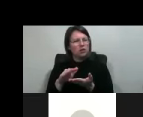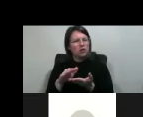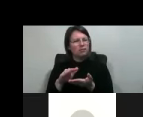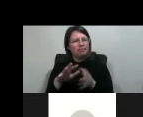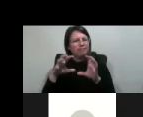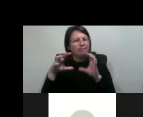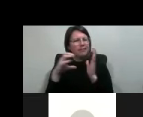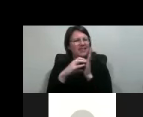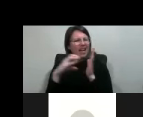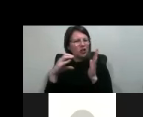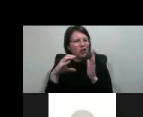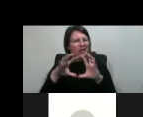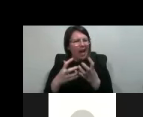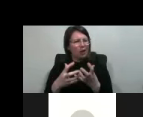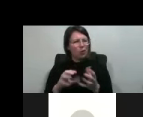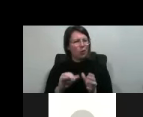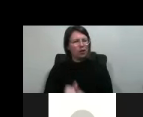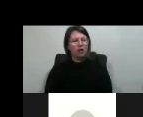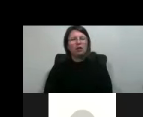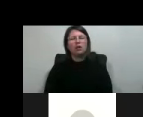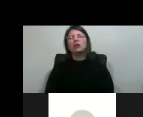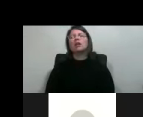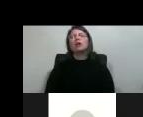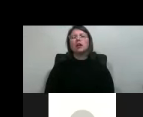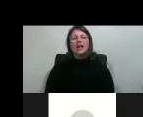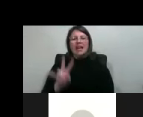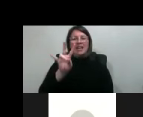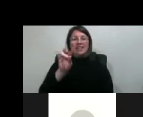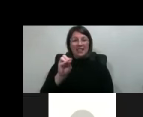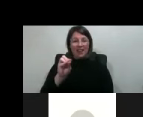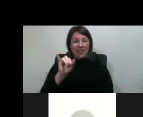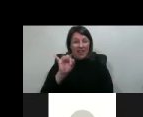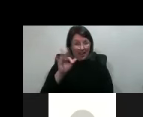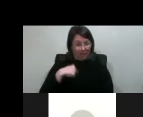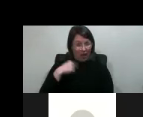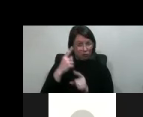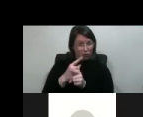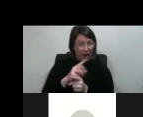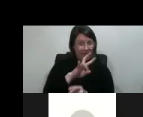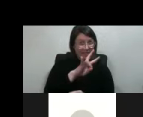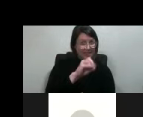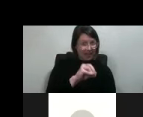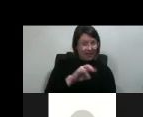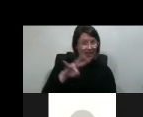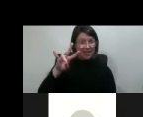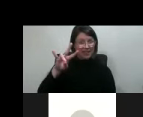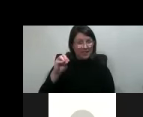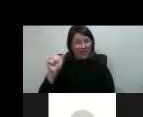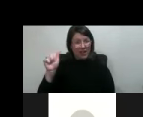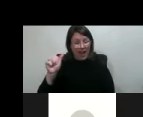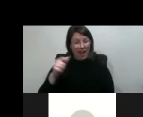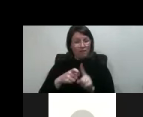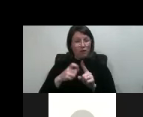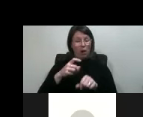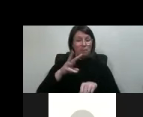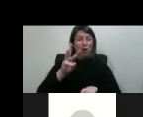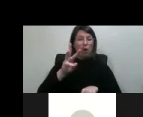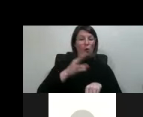whatever category. And the 70, if I'm right, the 70 and the 70A go from Waltham Center